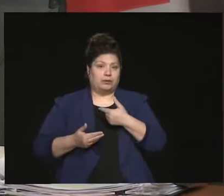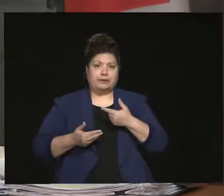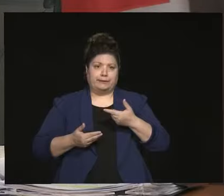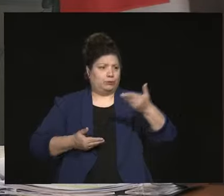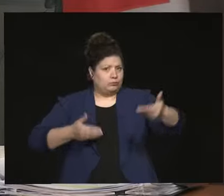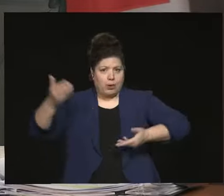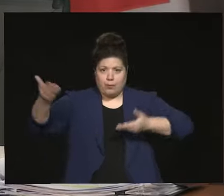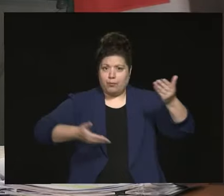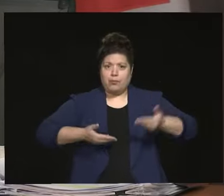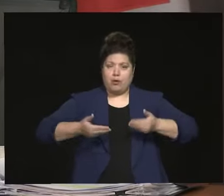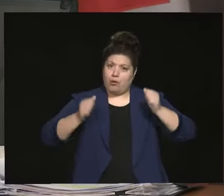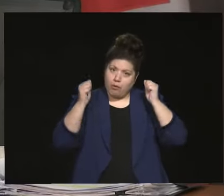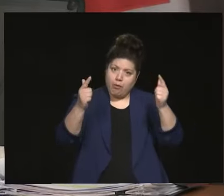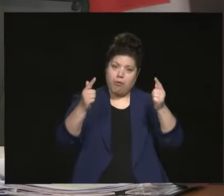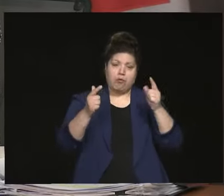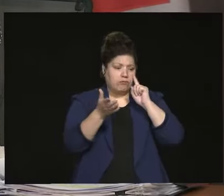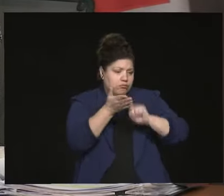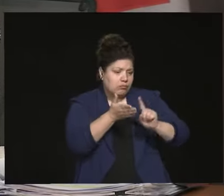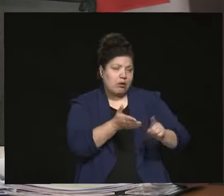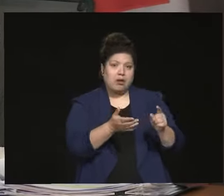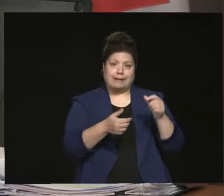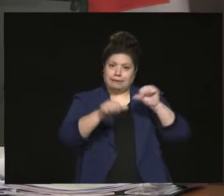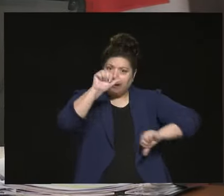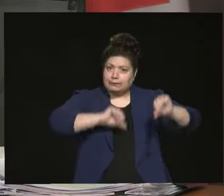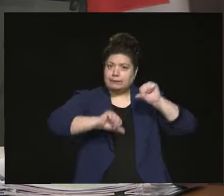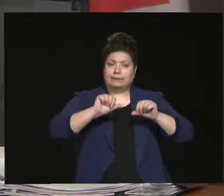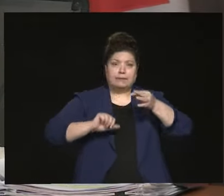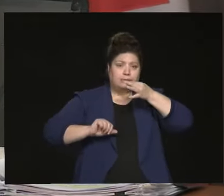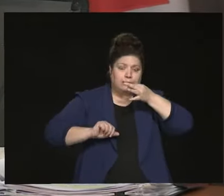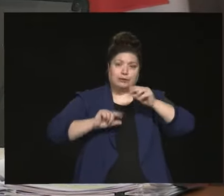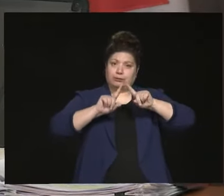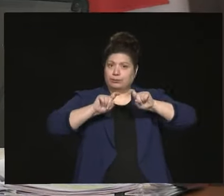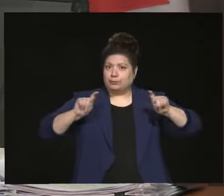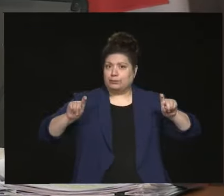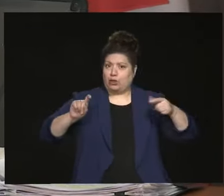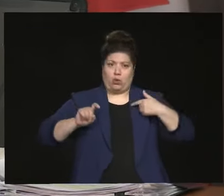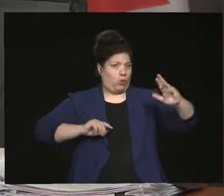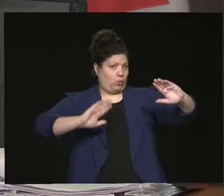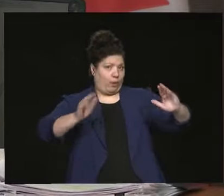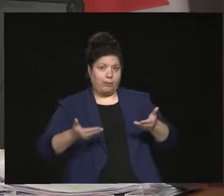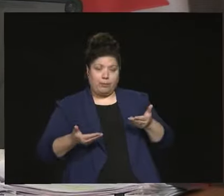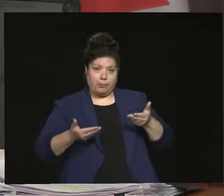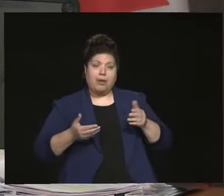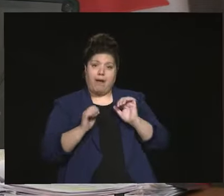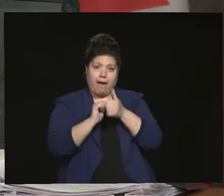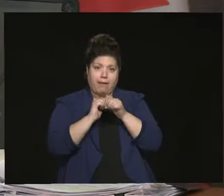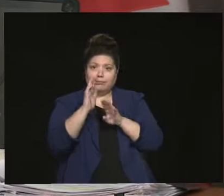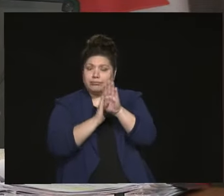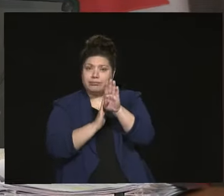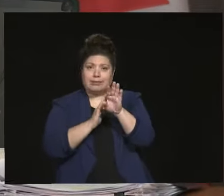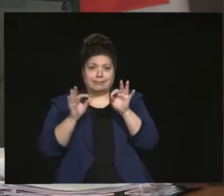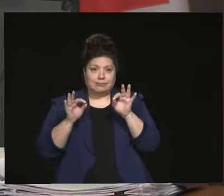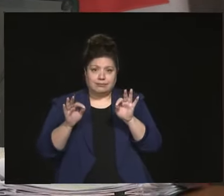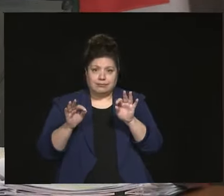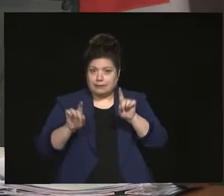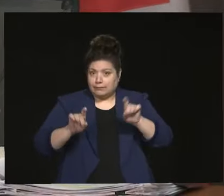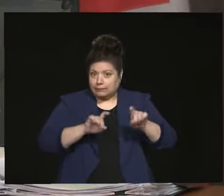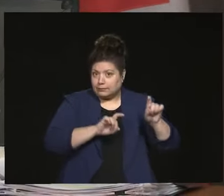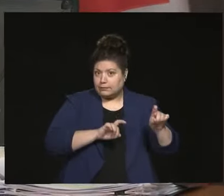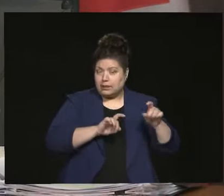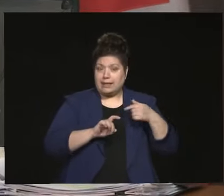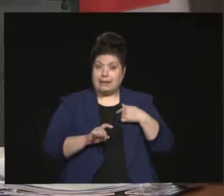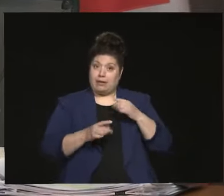in terms of the science and what kind of testing capability might be needed. So I can't comment on the specific project, but we'll get back to you on